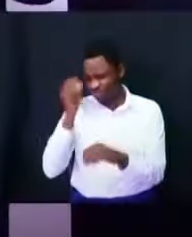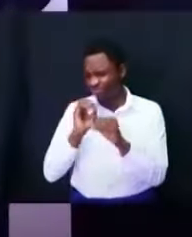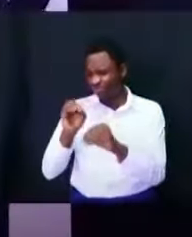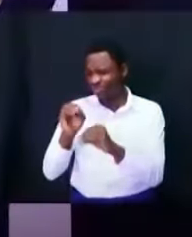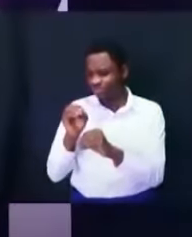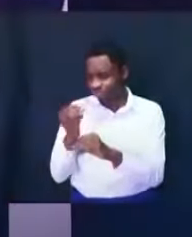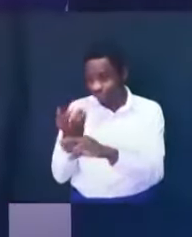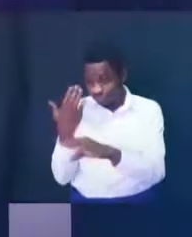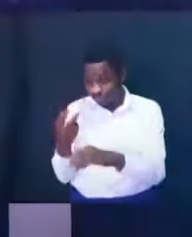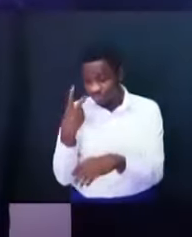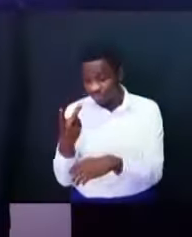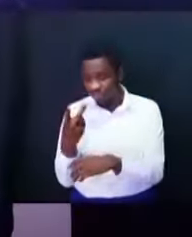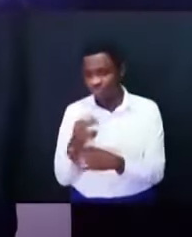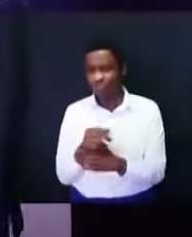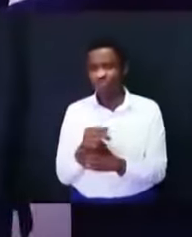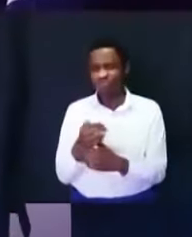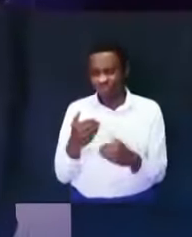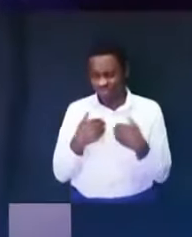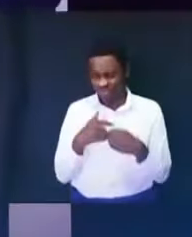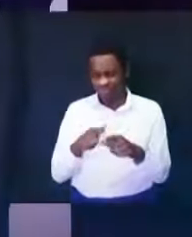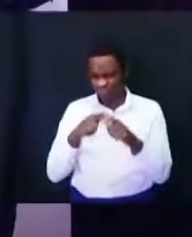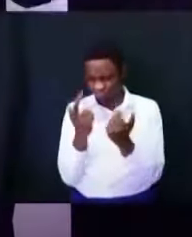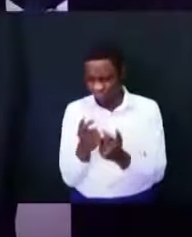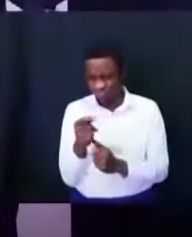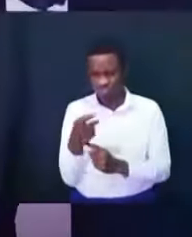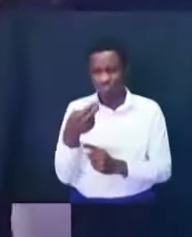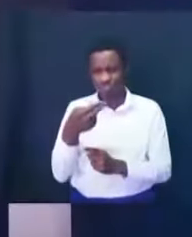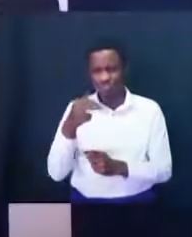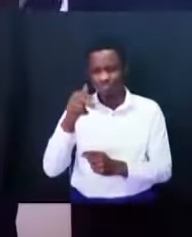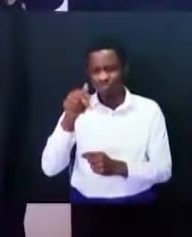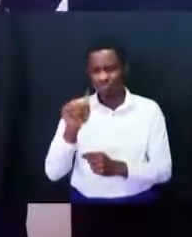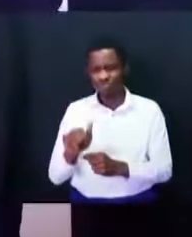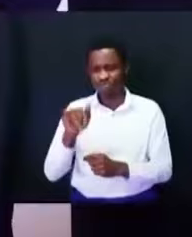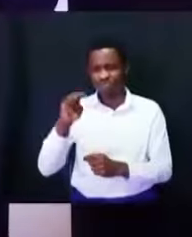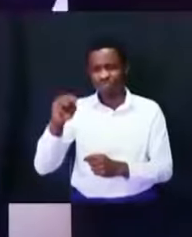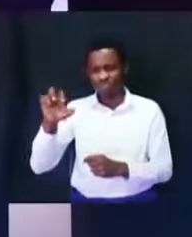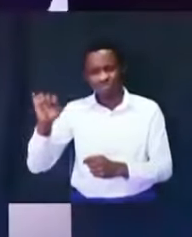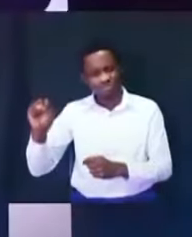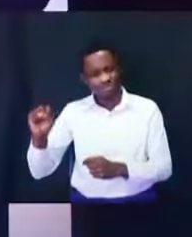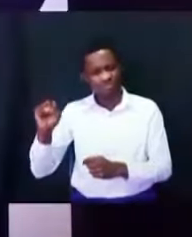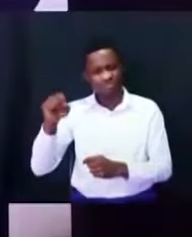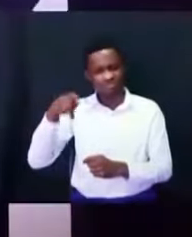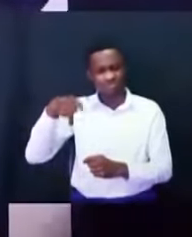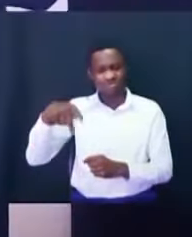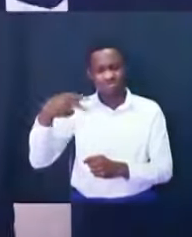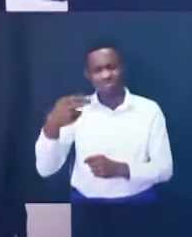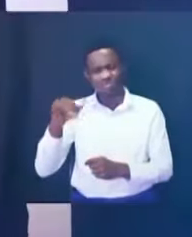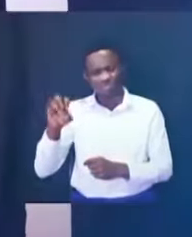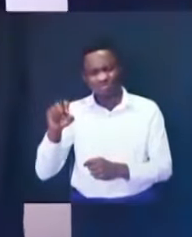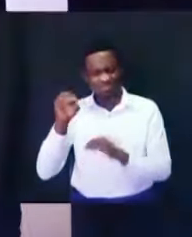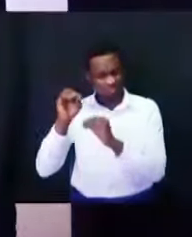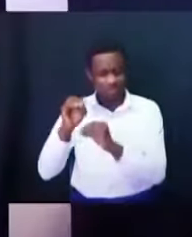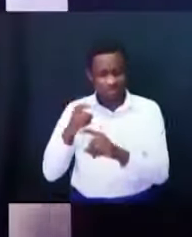before is Theos and the philos people who teach but the source of some